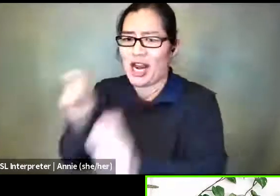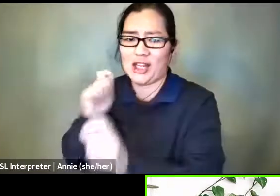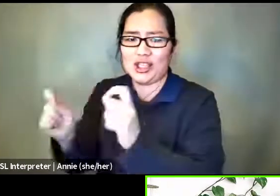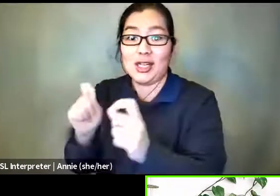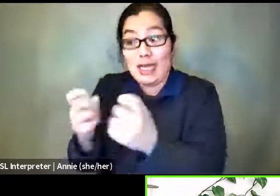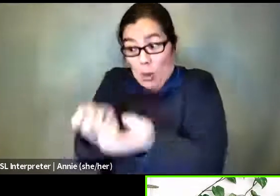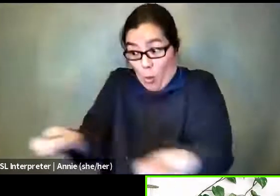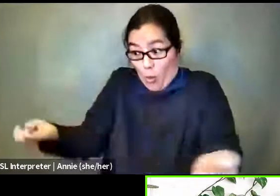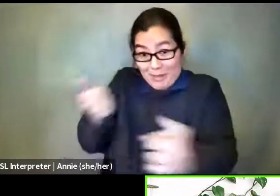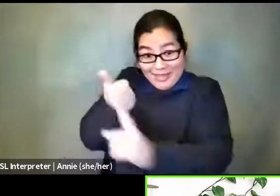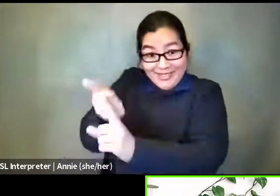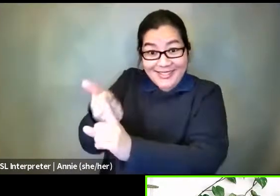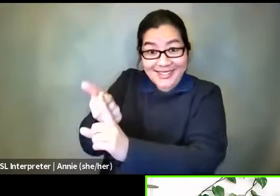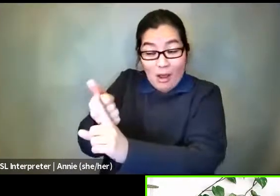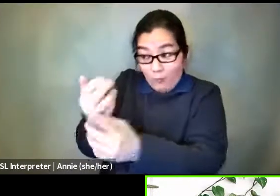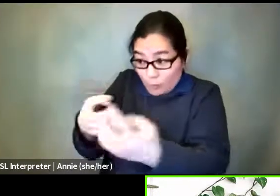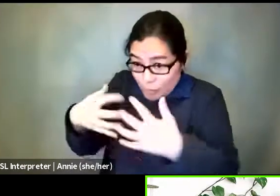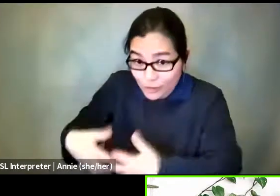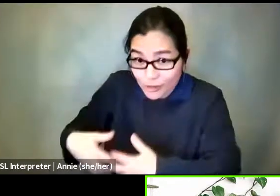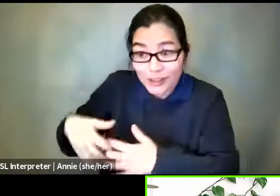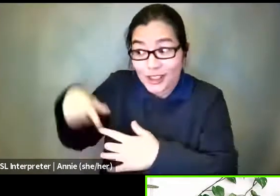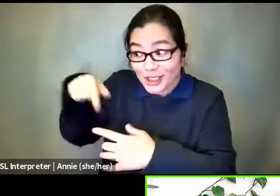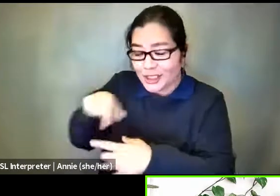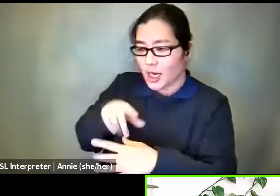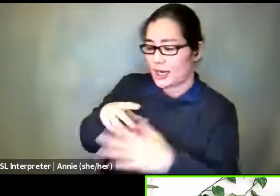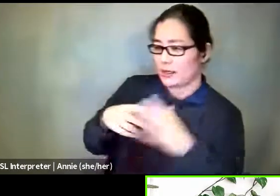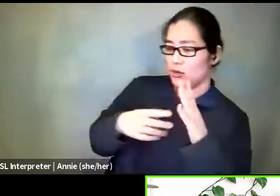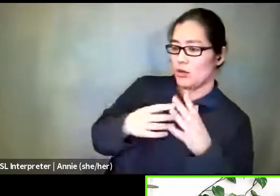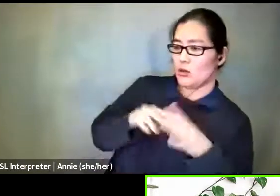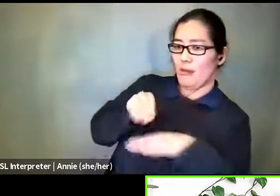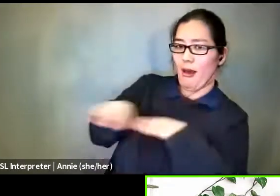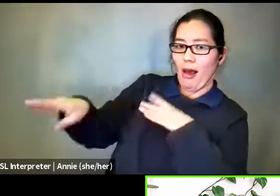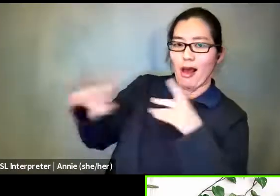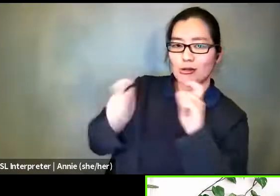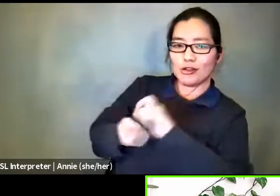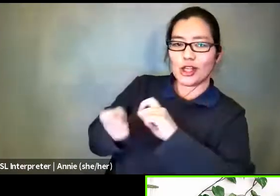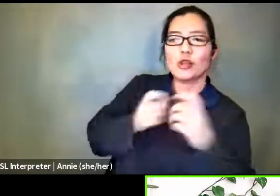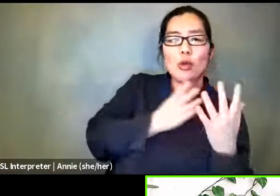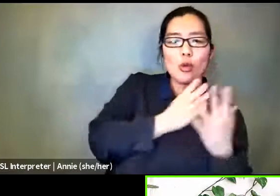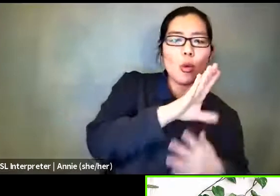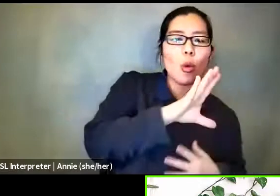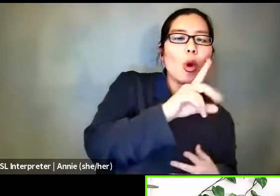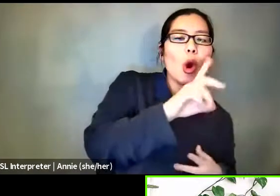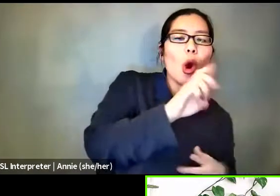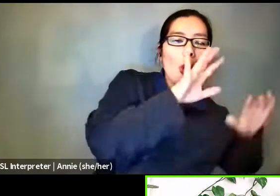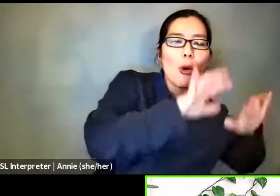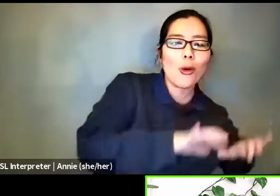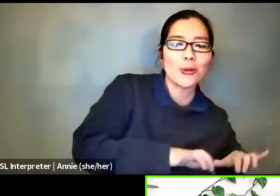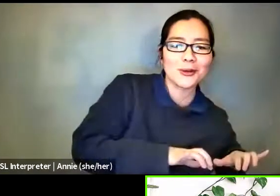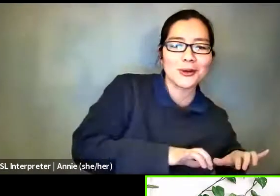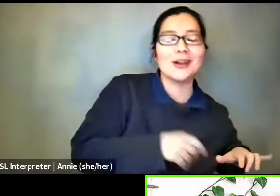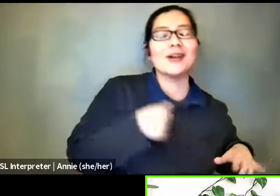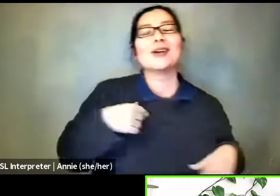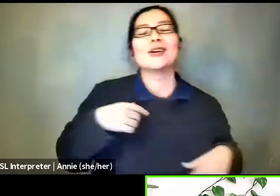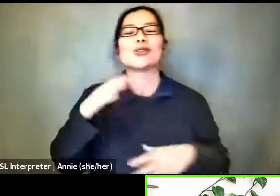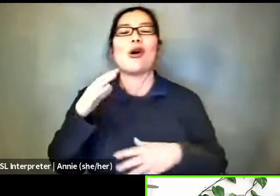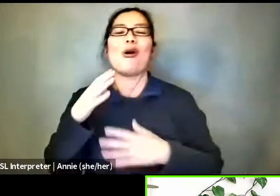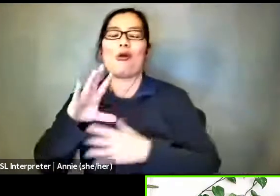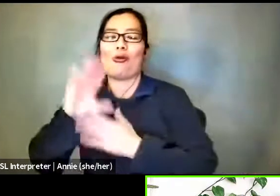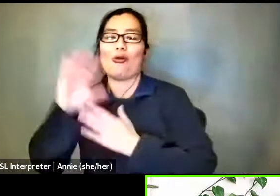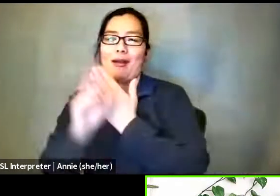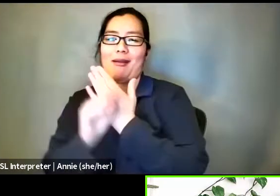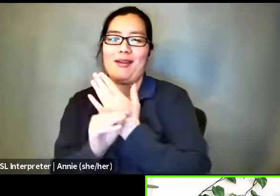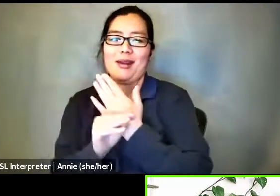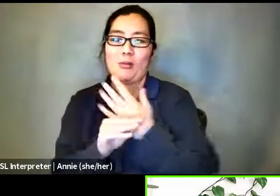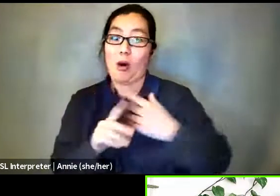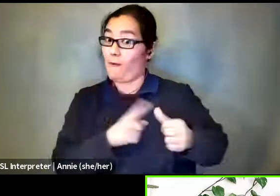and seeing how their projects worked in time and space. So we made our curricula as hands-on as we could in our pilot